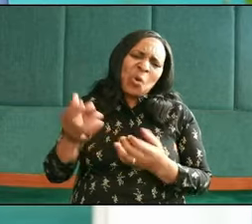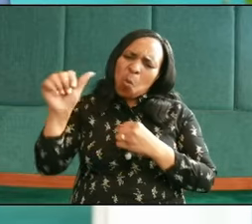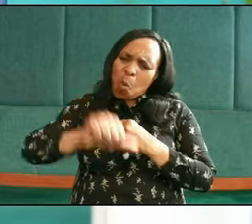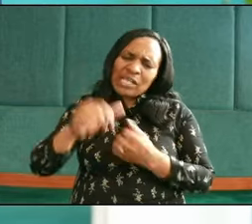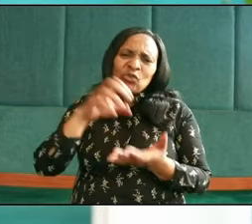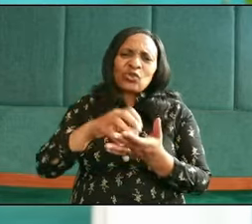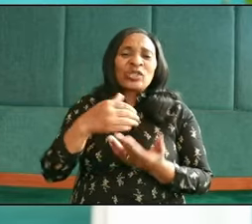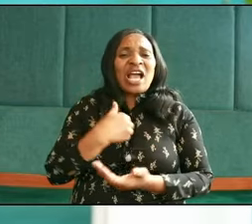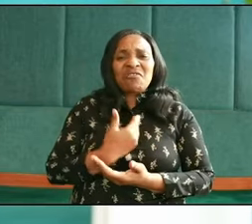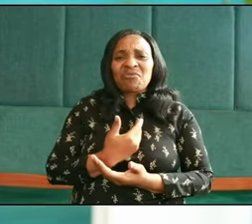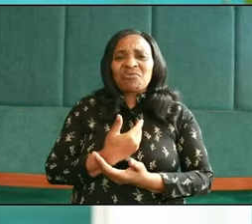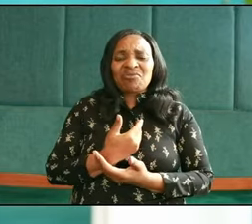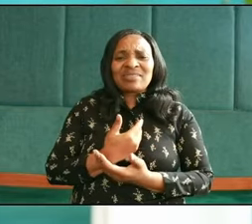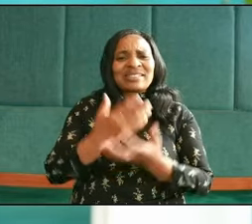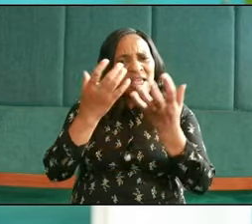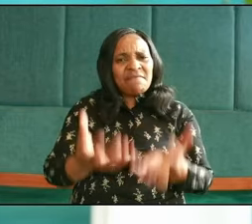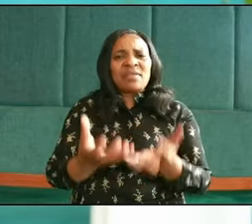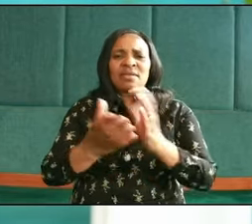situation is persisting?